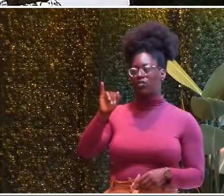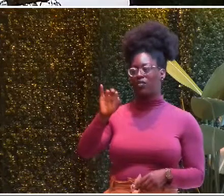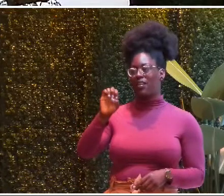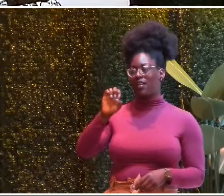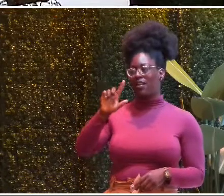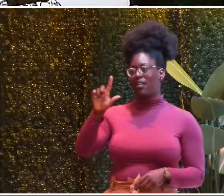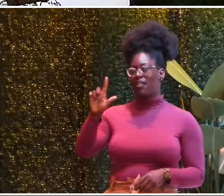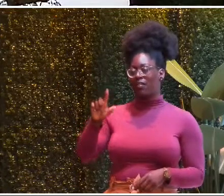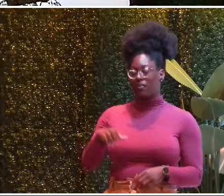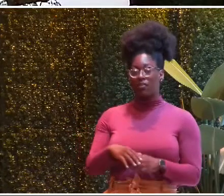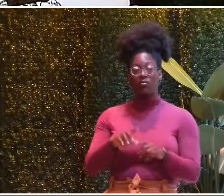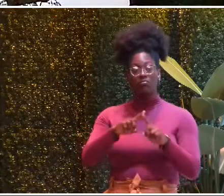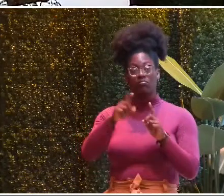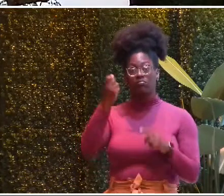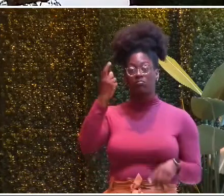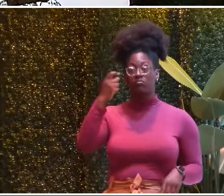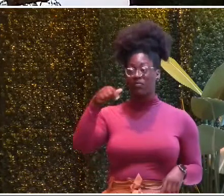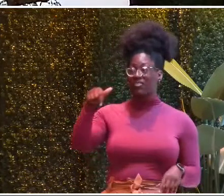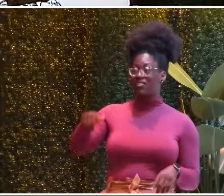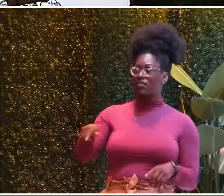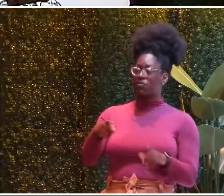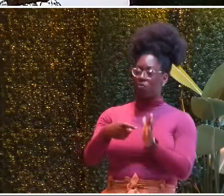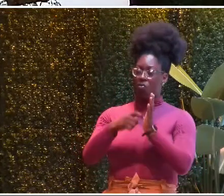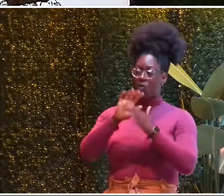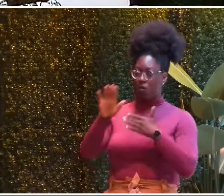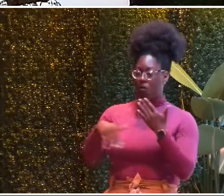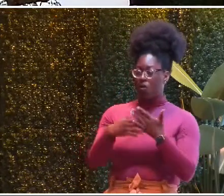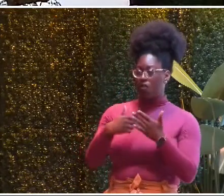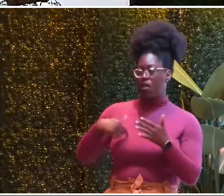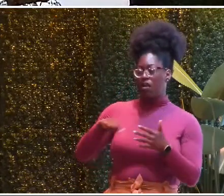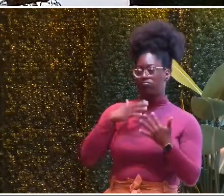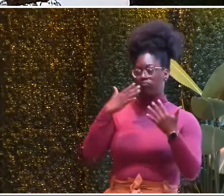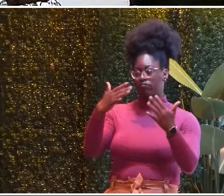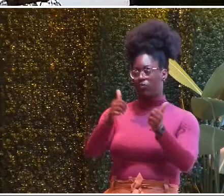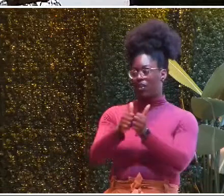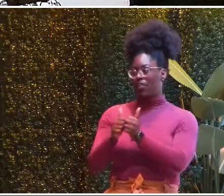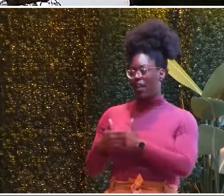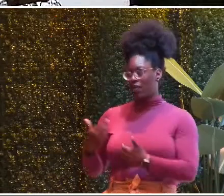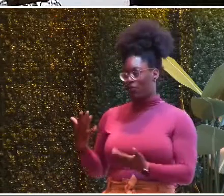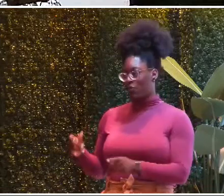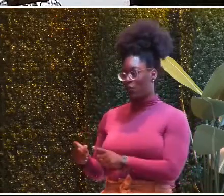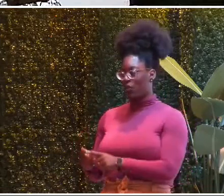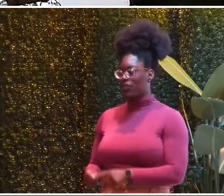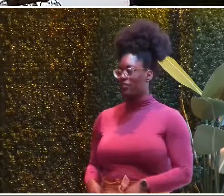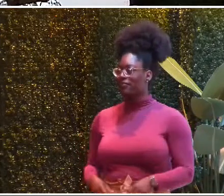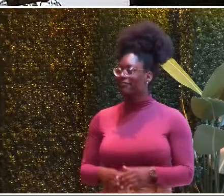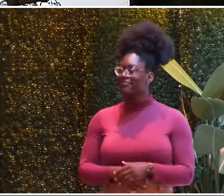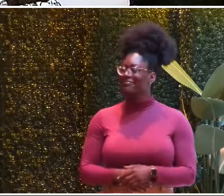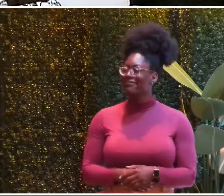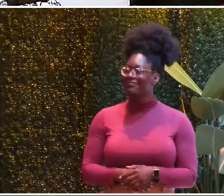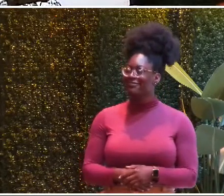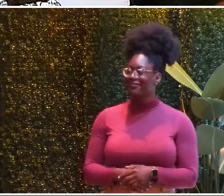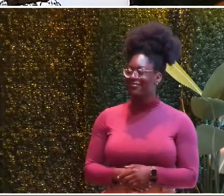we lift our voices together to do. So,